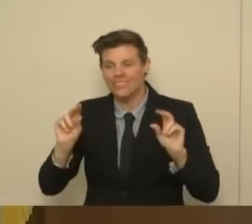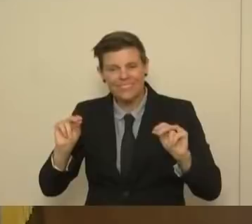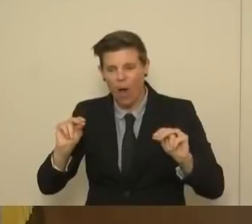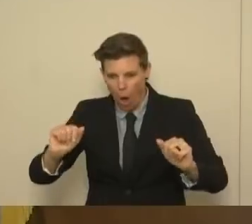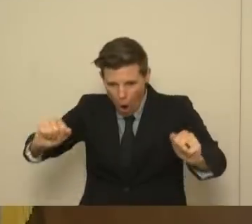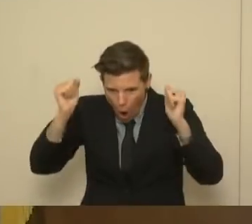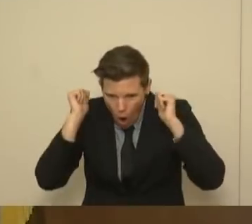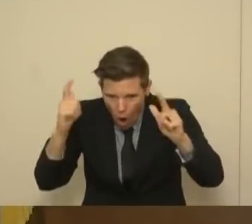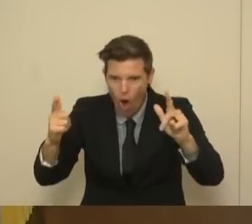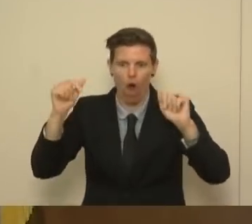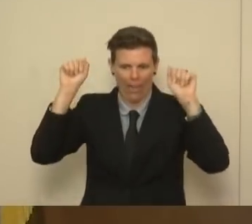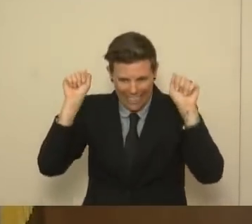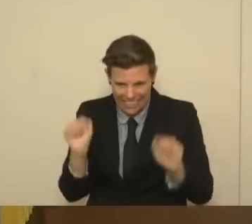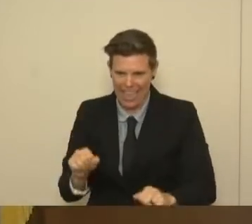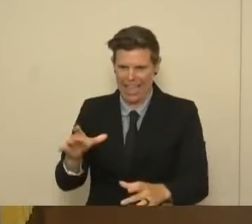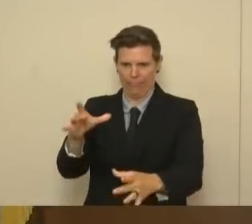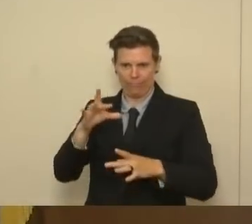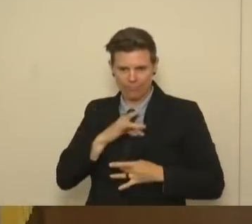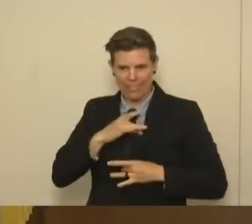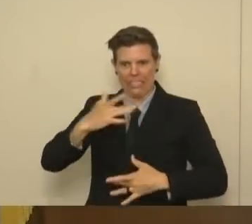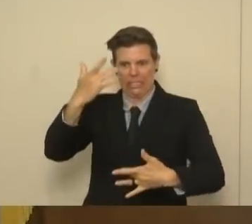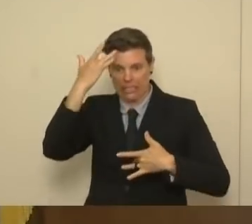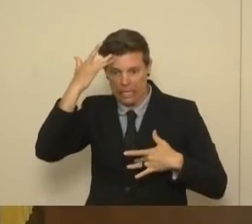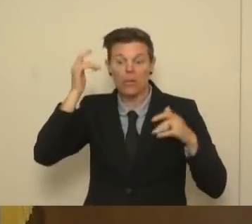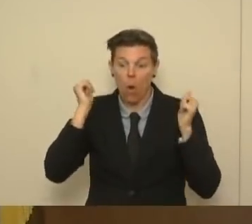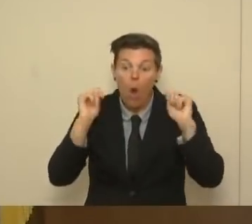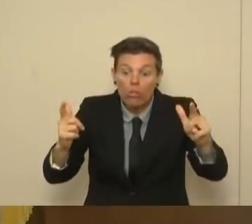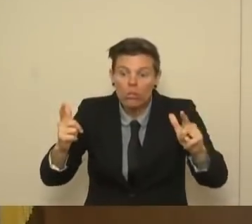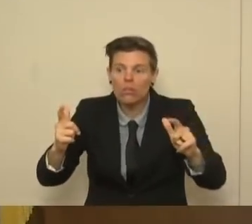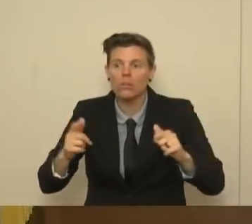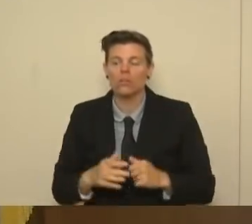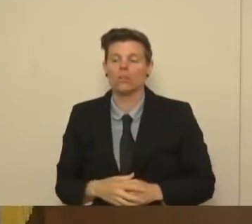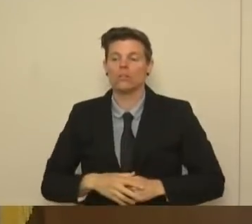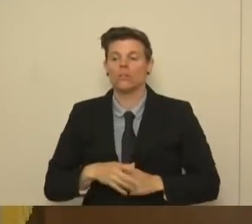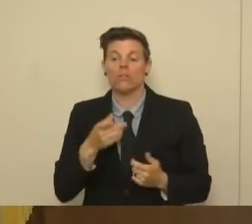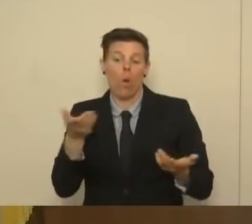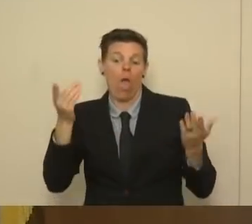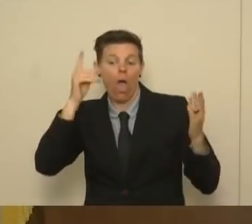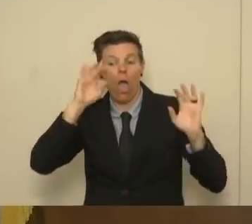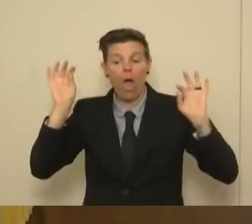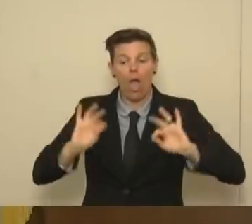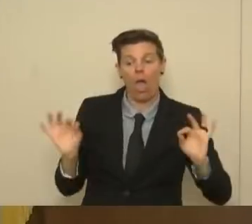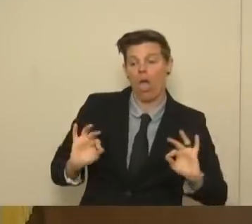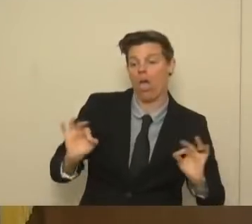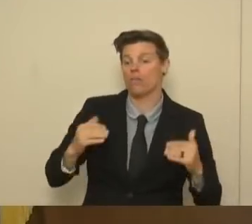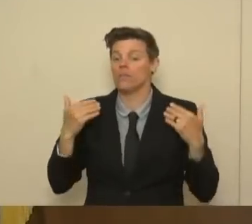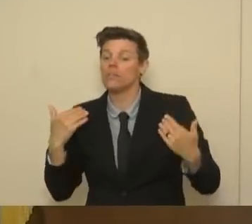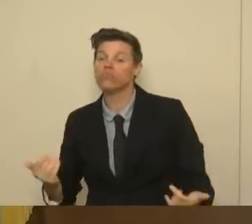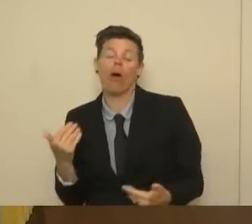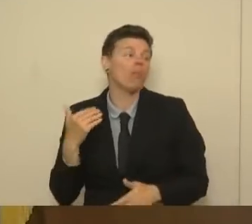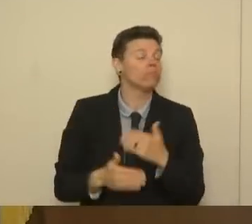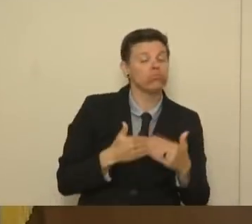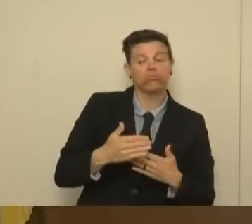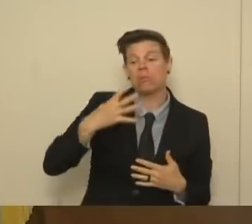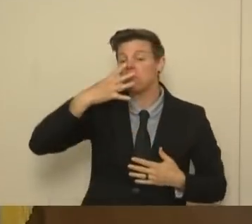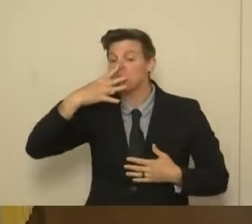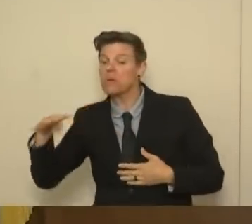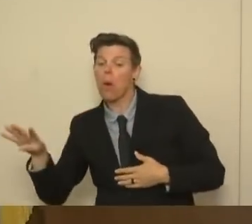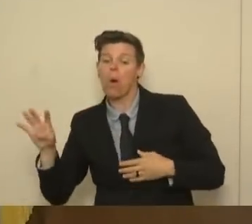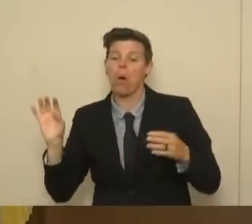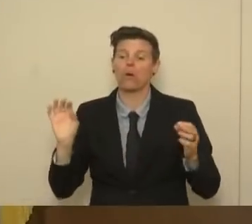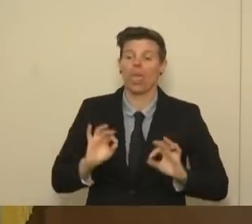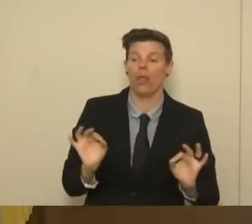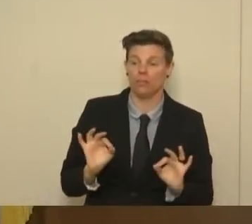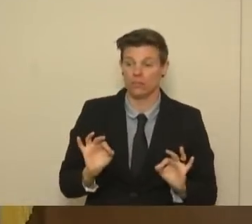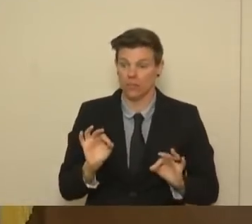protect yourself. And when you don't do that, and you have a cavalier attitude about it, then you put somebody else at risk.